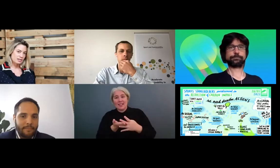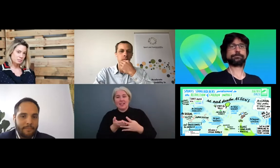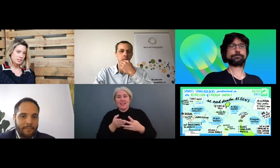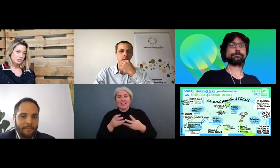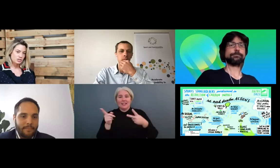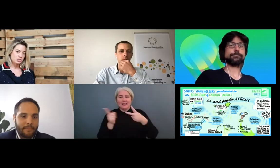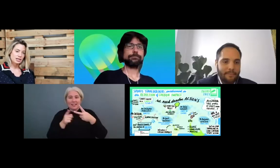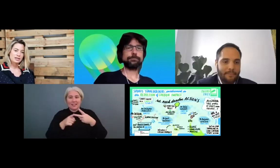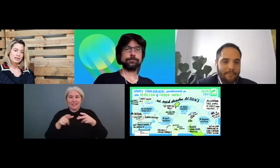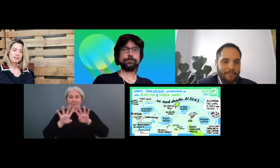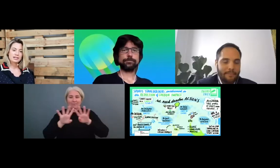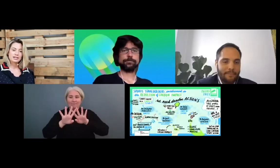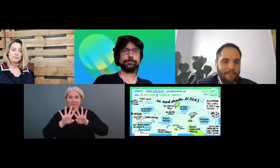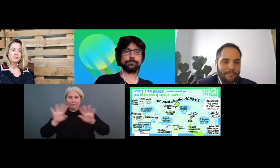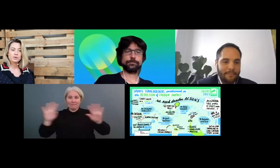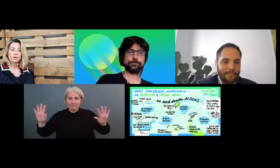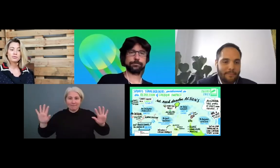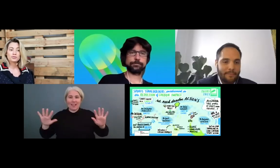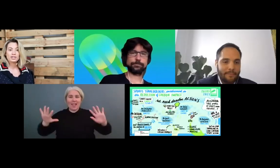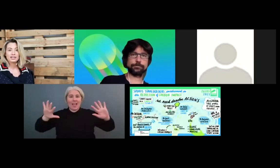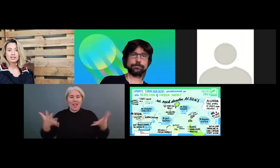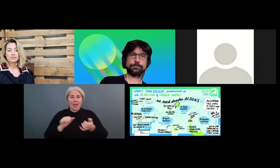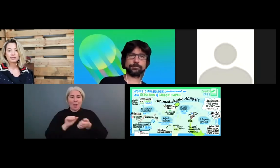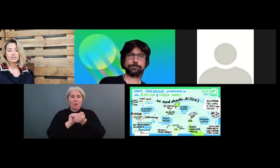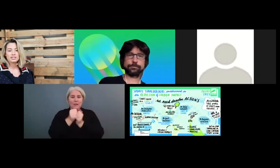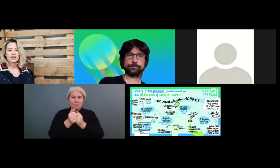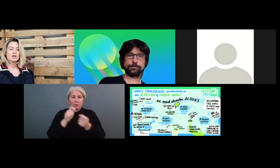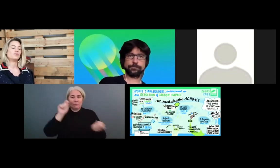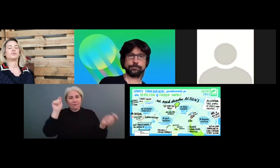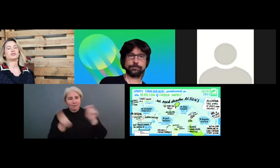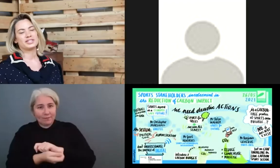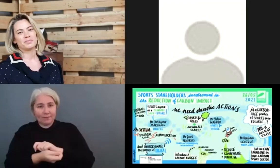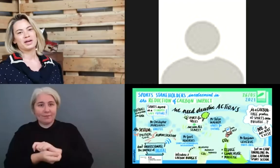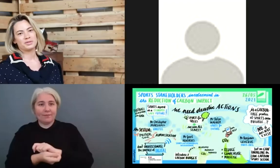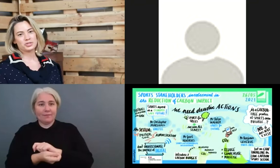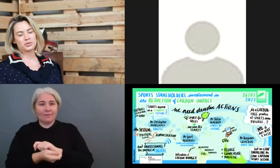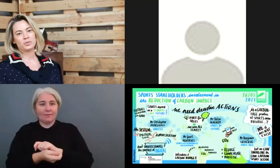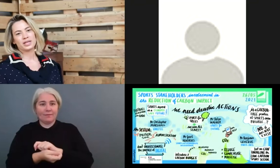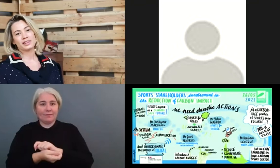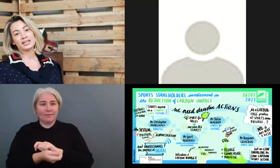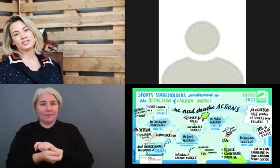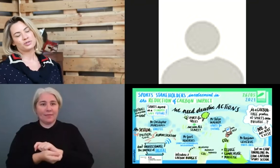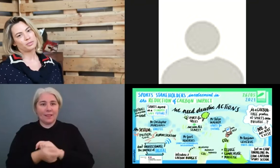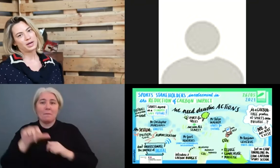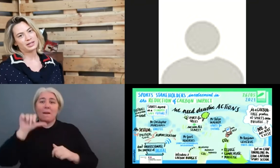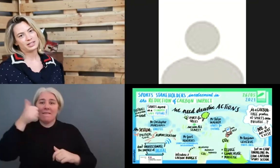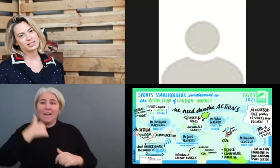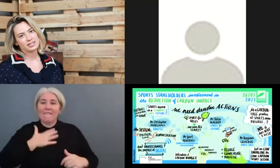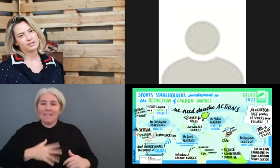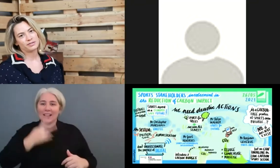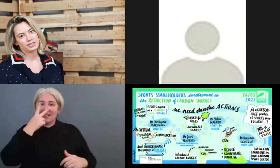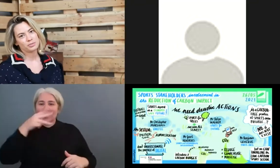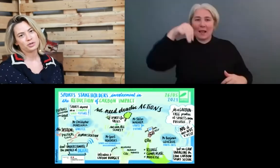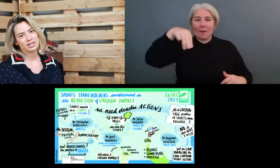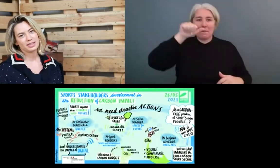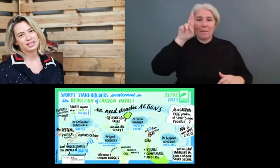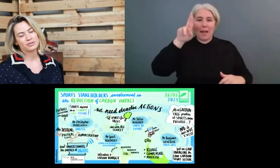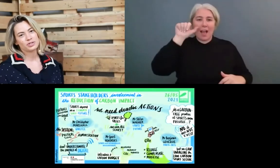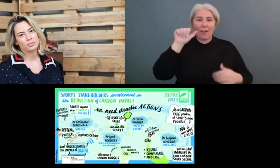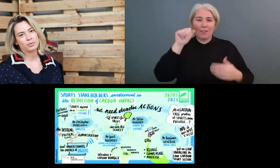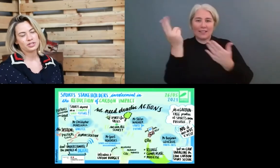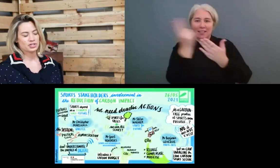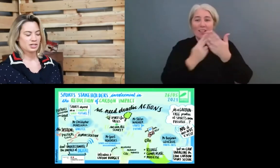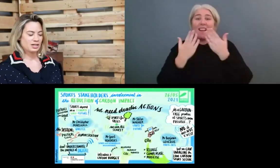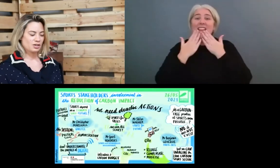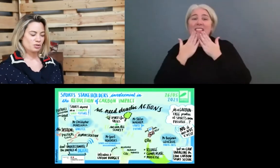of adaptation. And before we move to that conference, we will see Mara's drawing. Thanks to the panelists of this morning. Thank